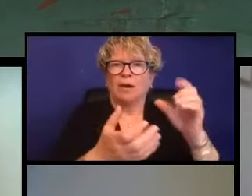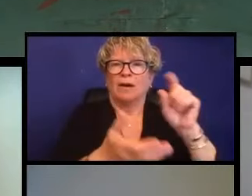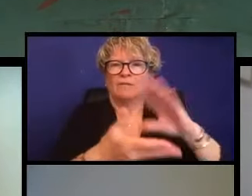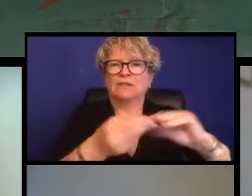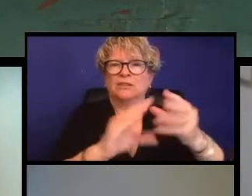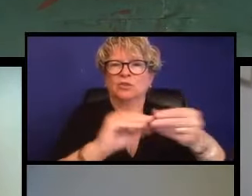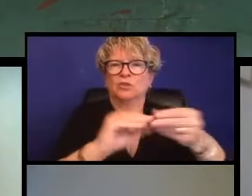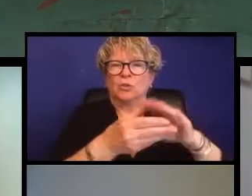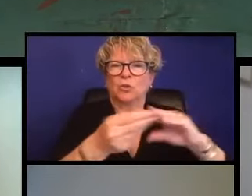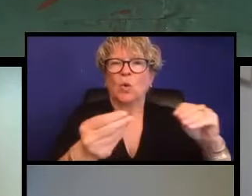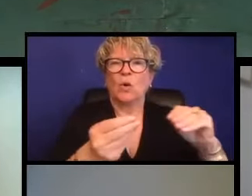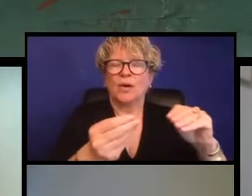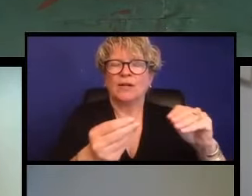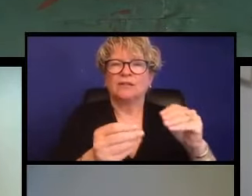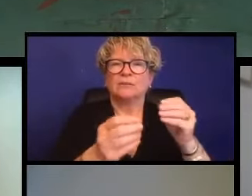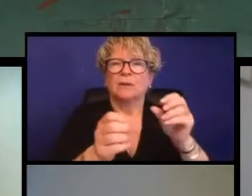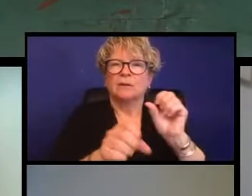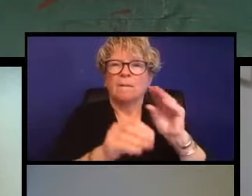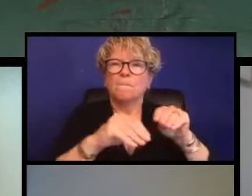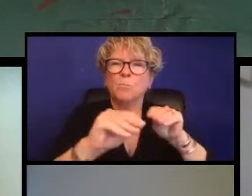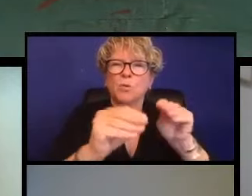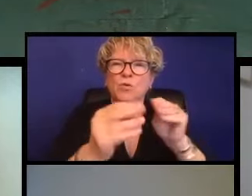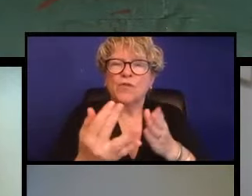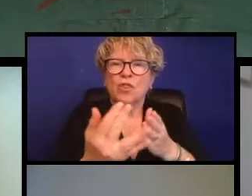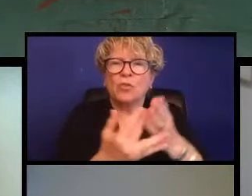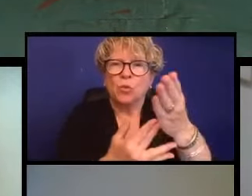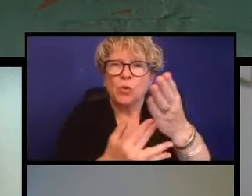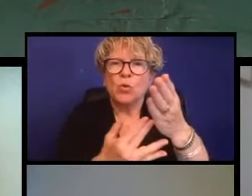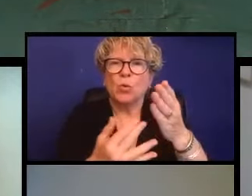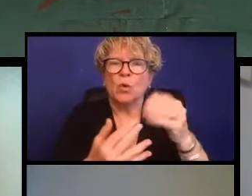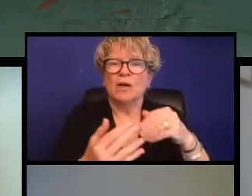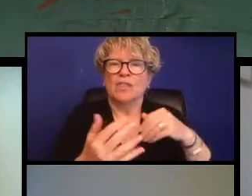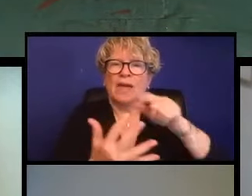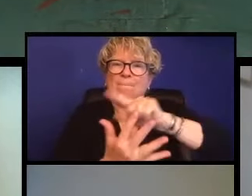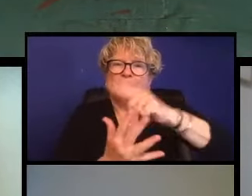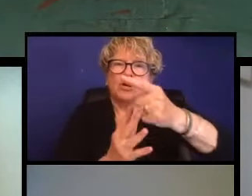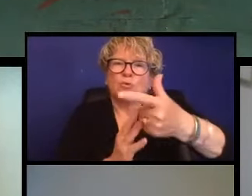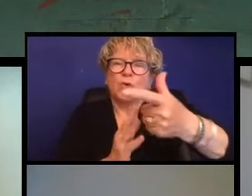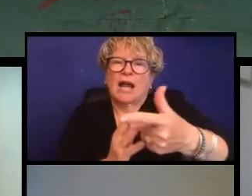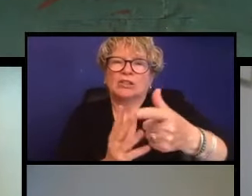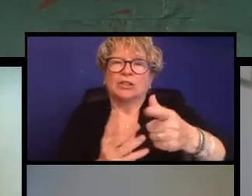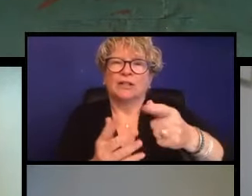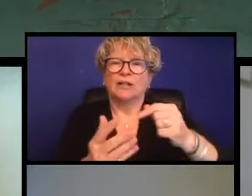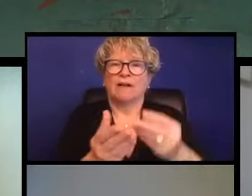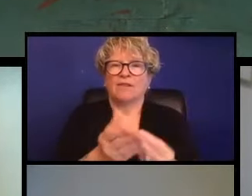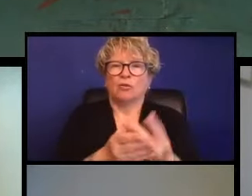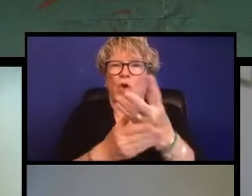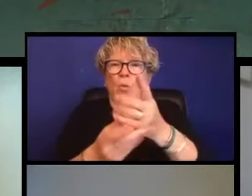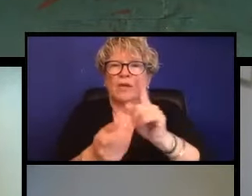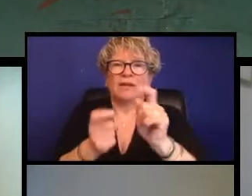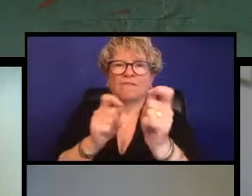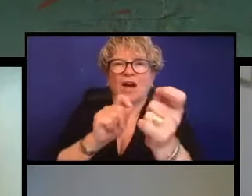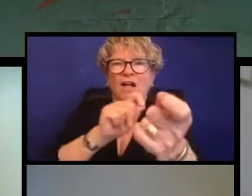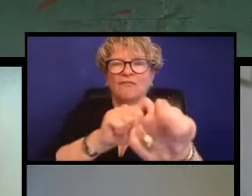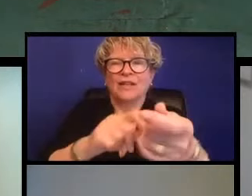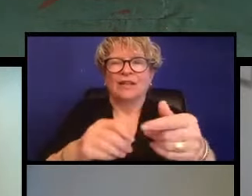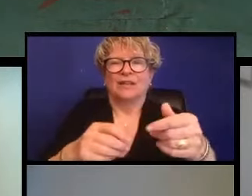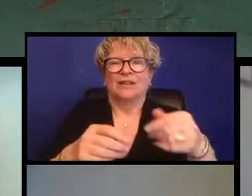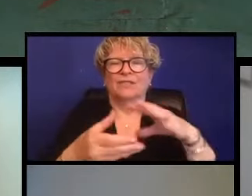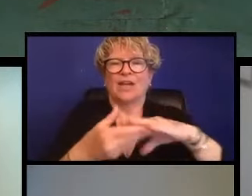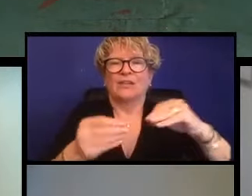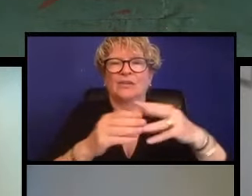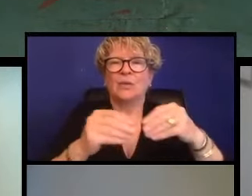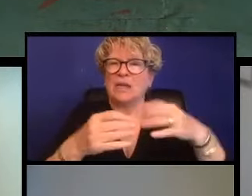move through that progression, which of course is still ongoing, is something that, in addition to the stories